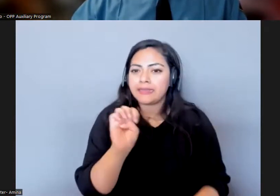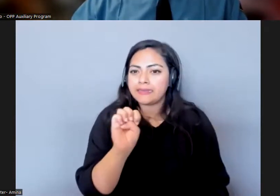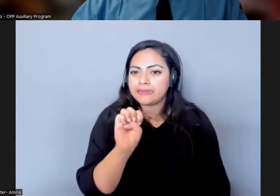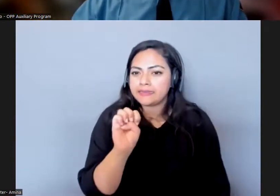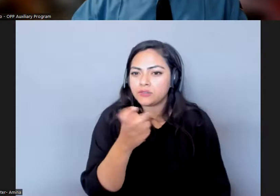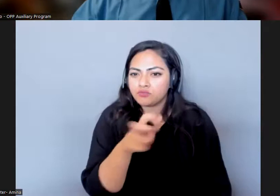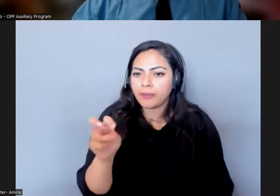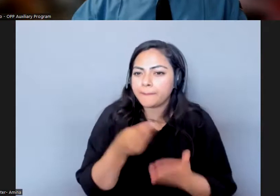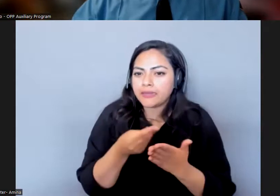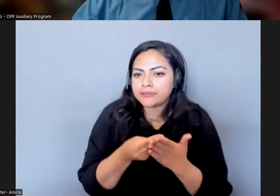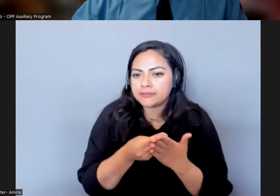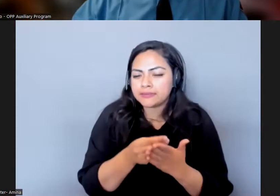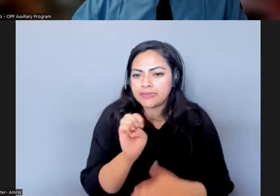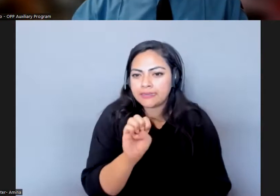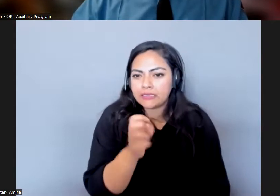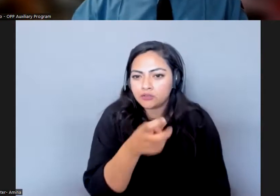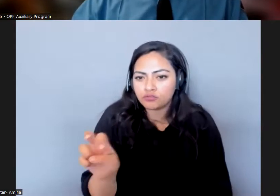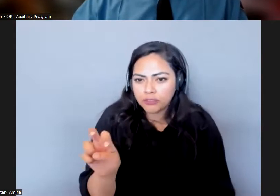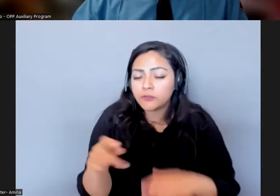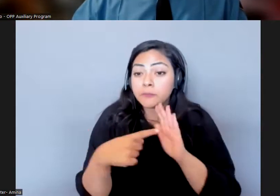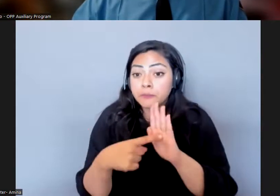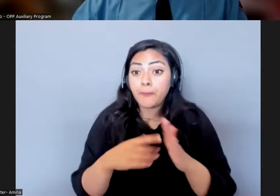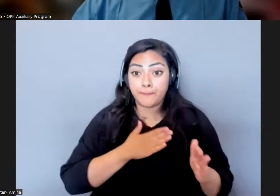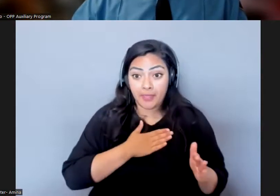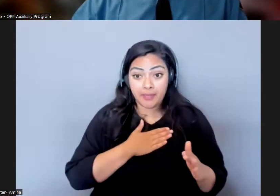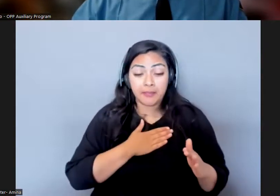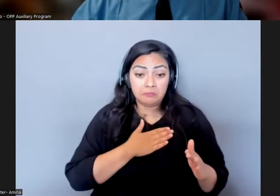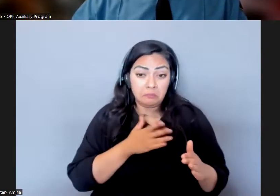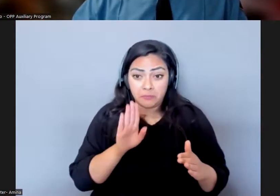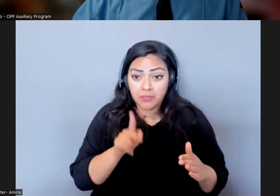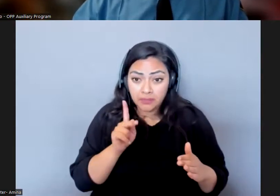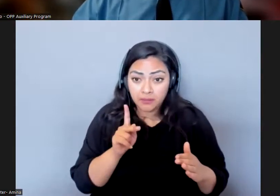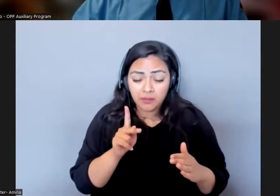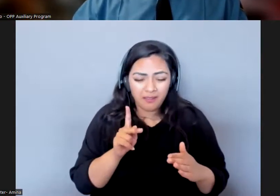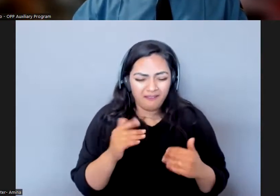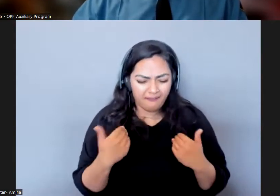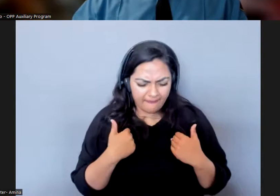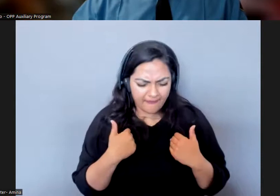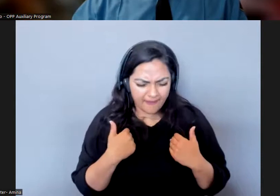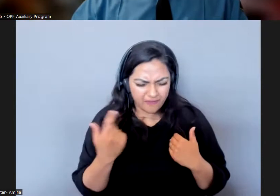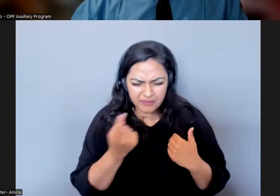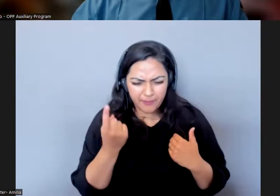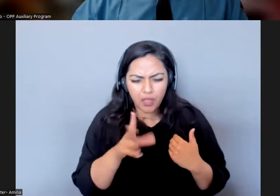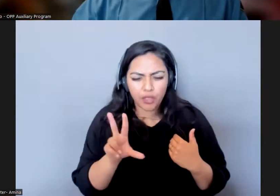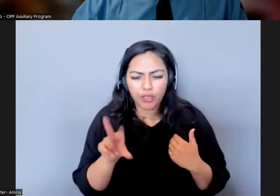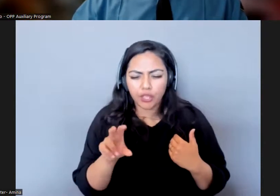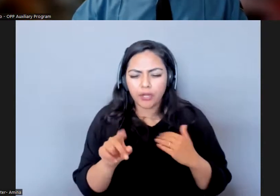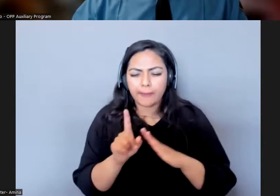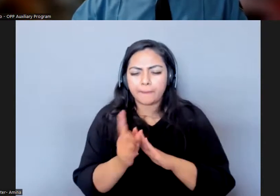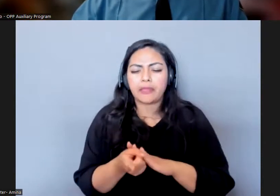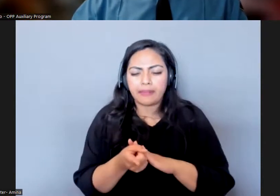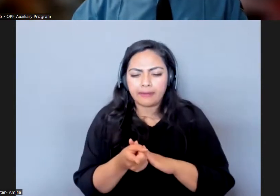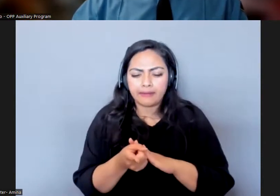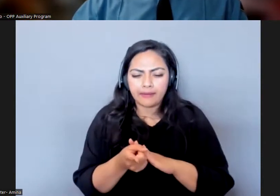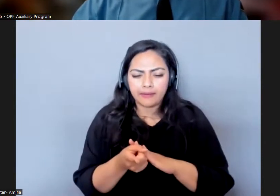cases, one of the banks that I use has kind of I think it's a 30-minute buffer. So if I click that